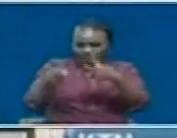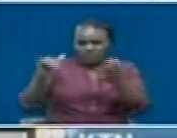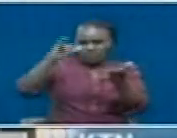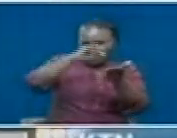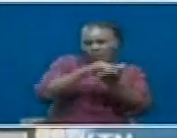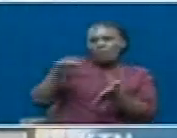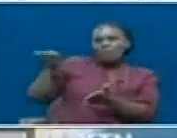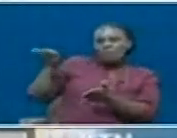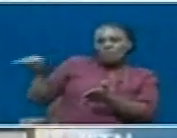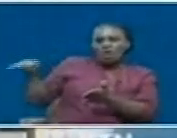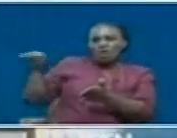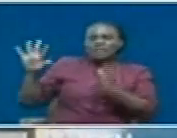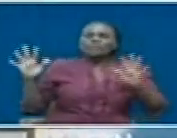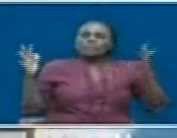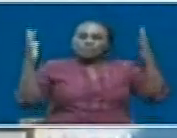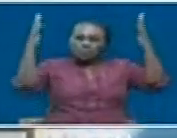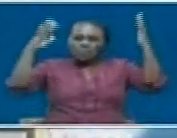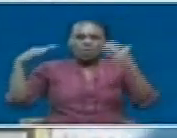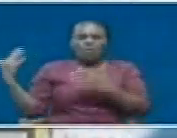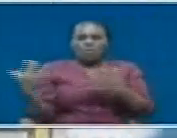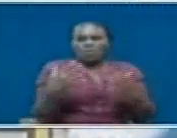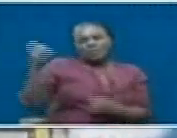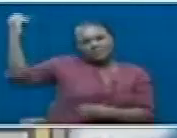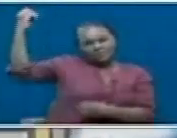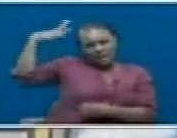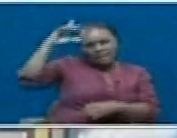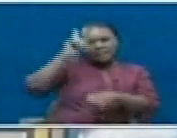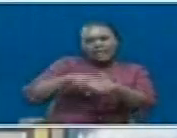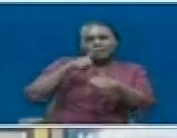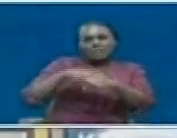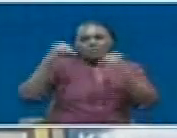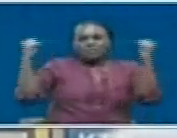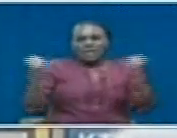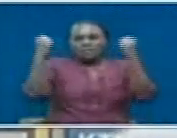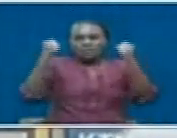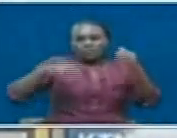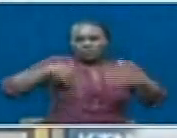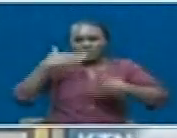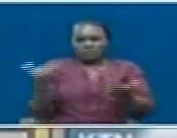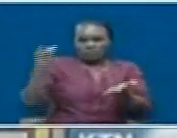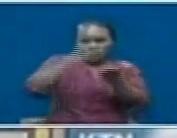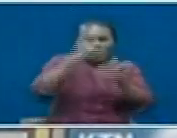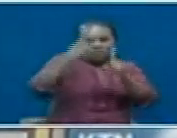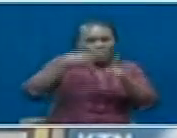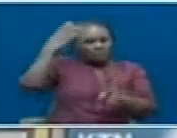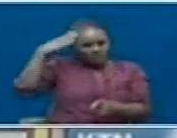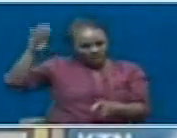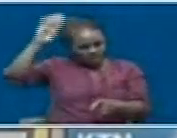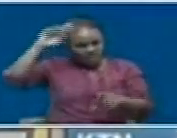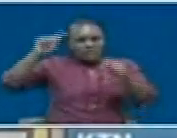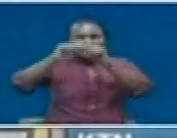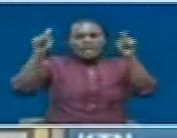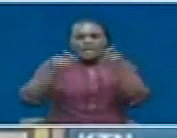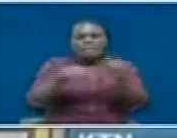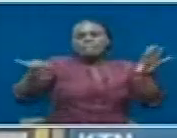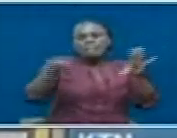dawn, erupted in applause under warm summer sunshine when the triumphant players arrived from Rio de Janeiro. Team members wearing black